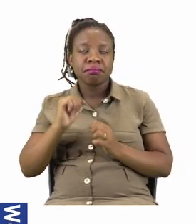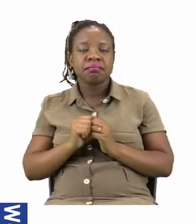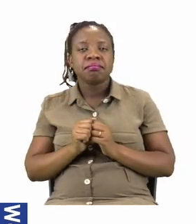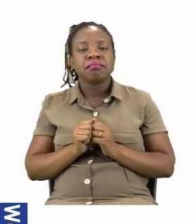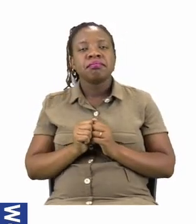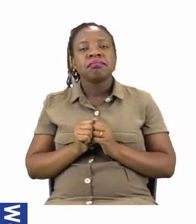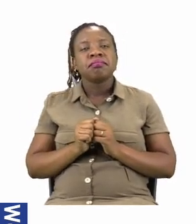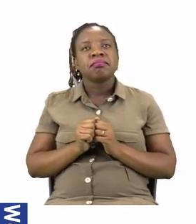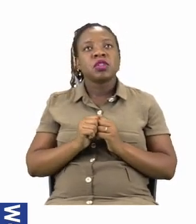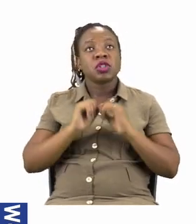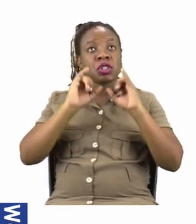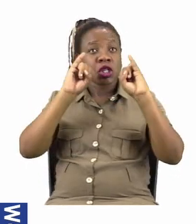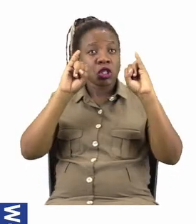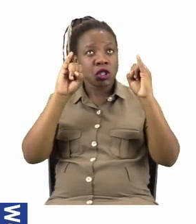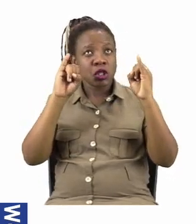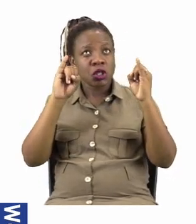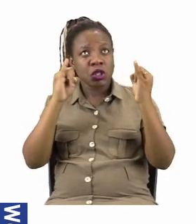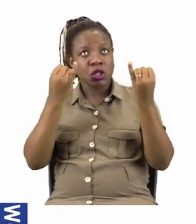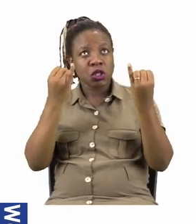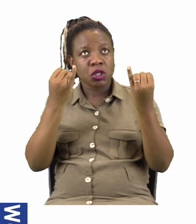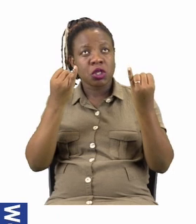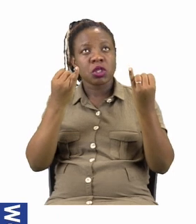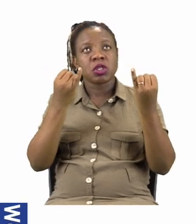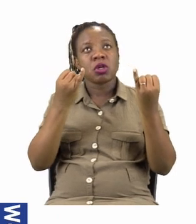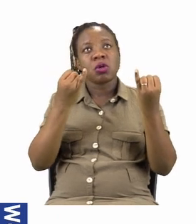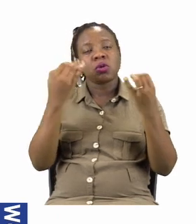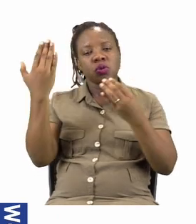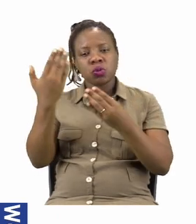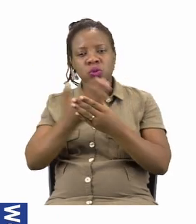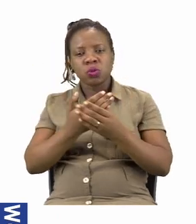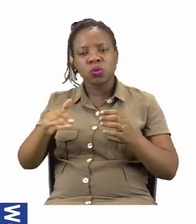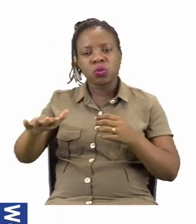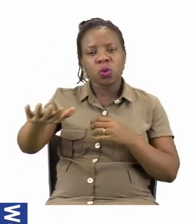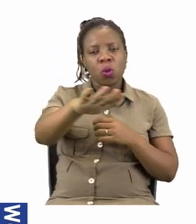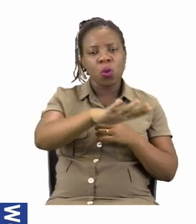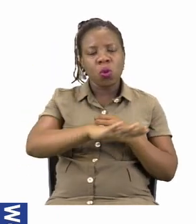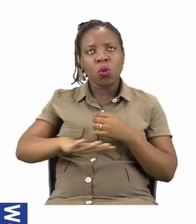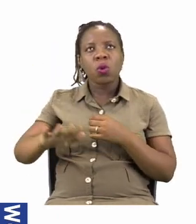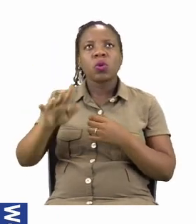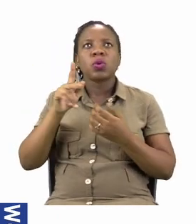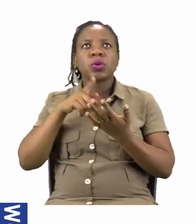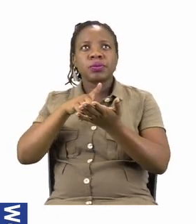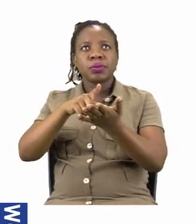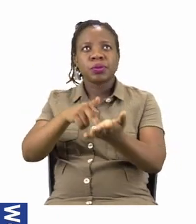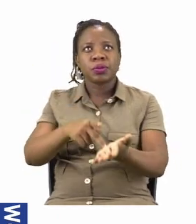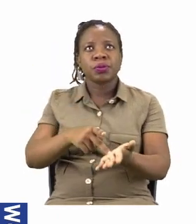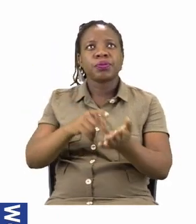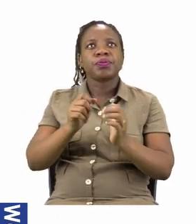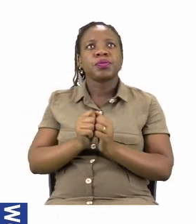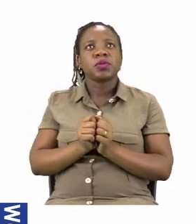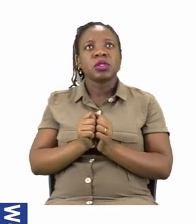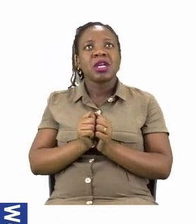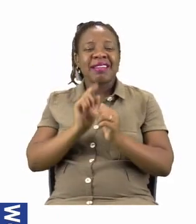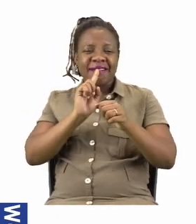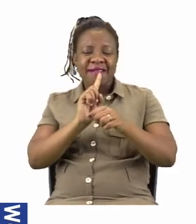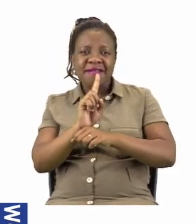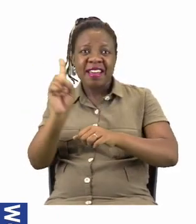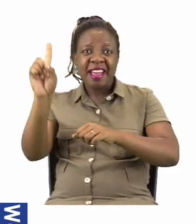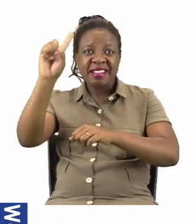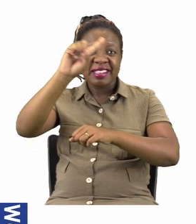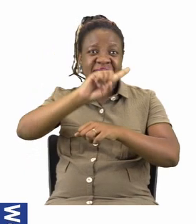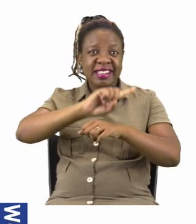park in town. We go there on the first day of summer. It